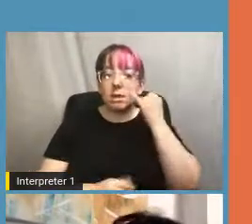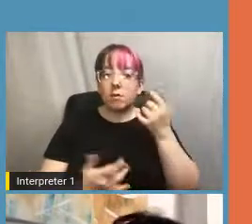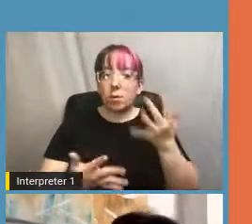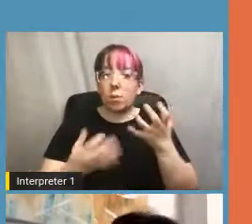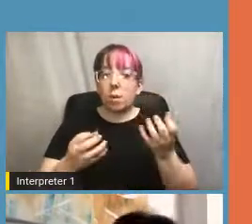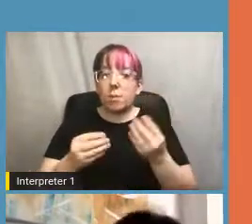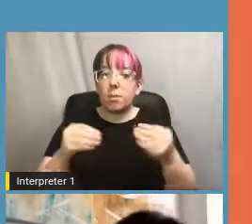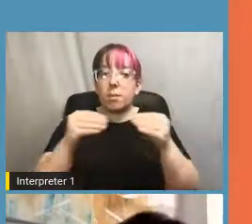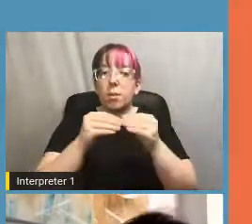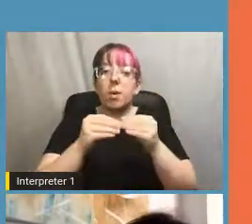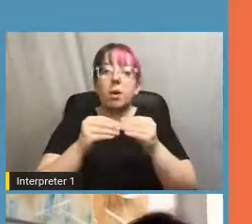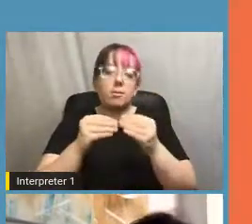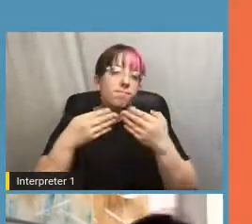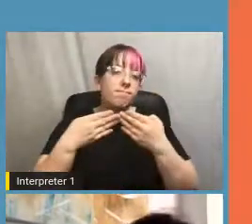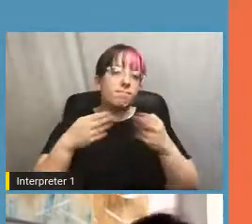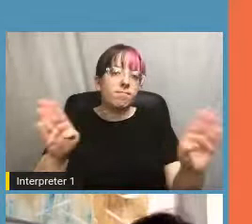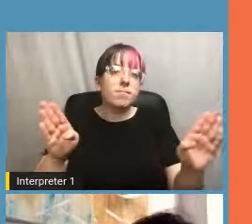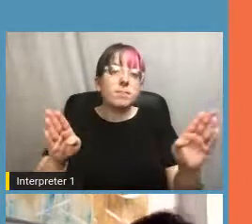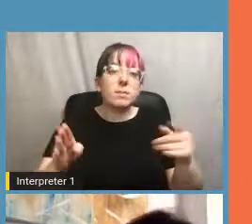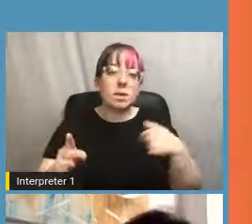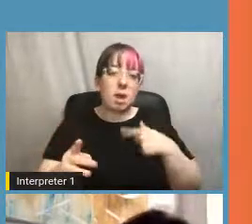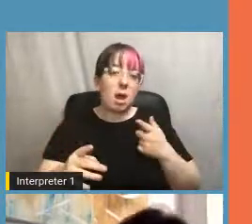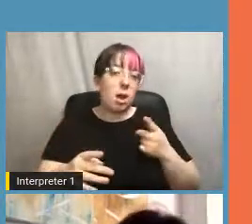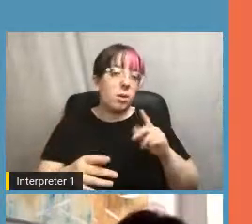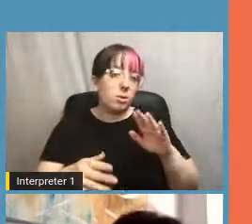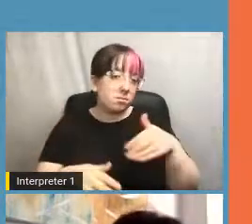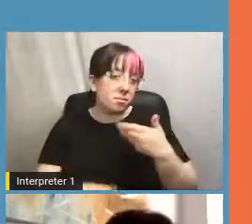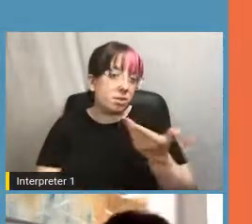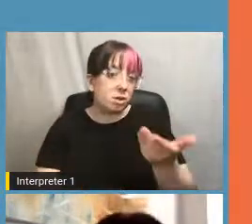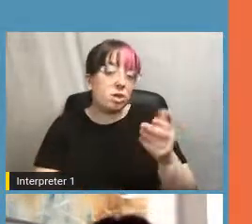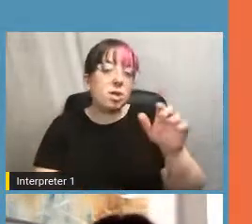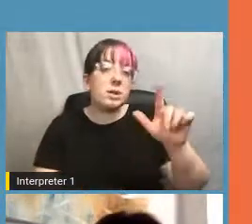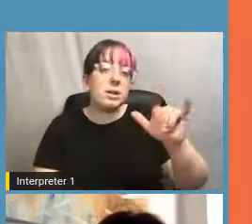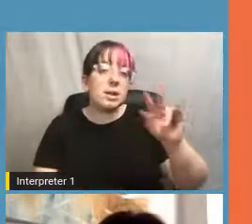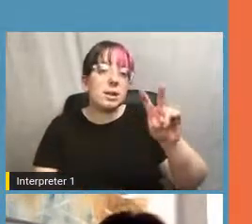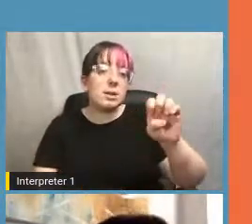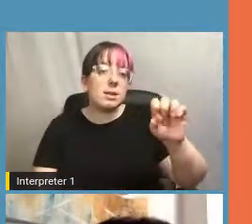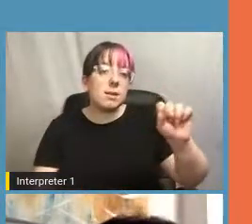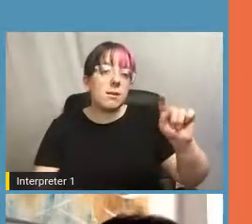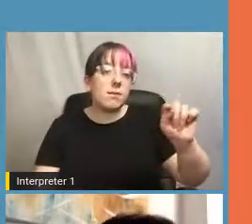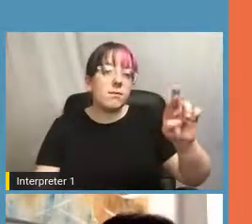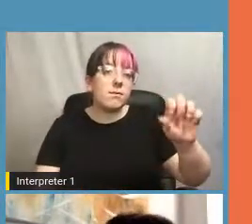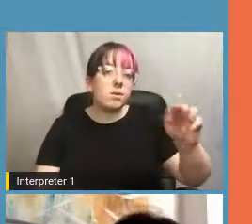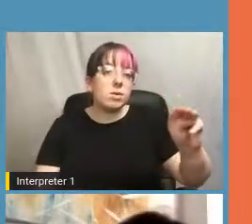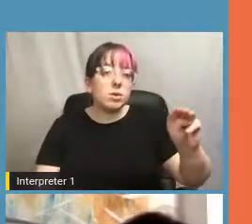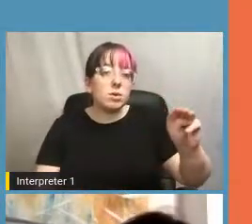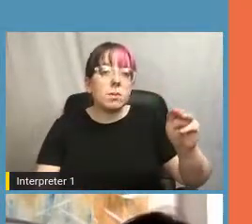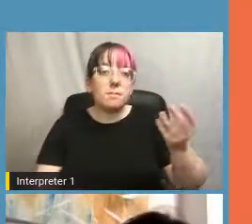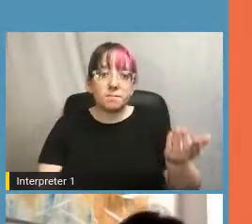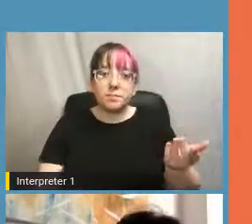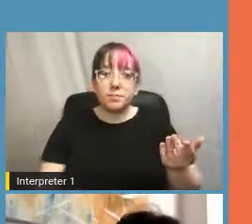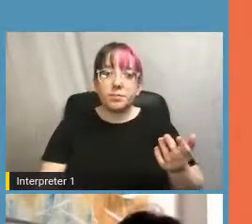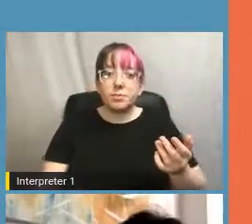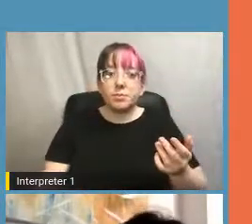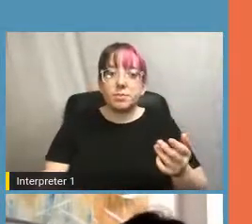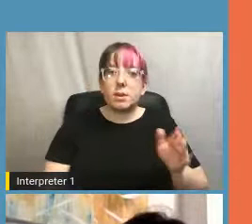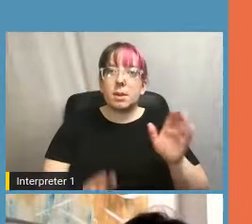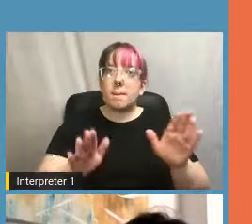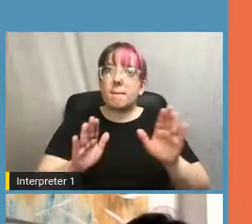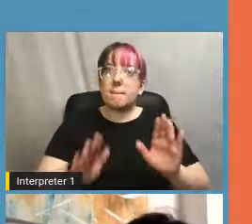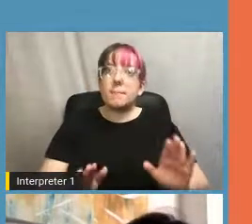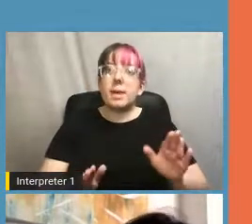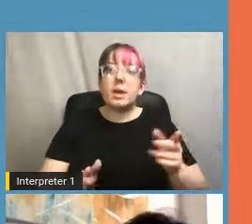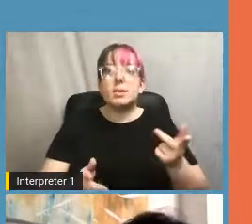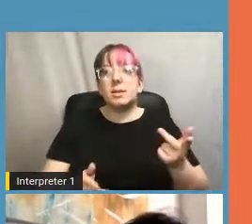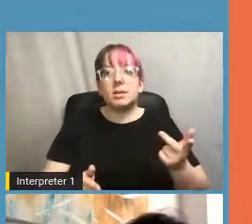public facing, I would recommend a live stream. Museum Hub also has an explanation of how to do live streams. I recommend you watch that. But the